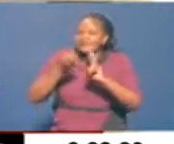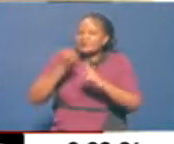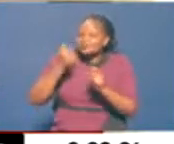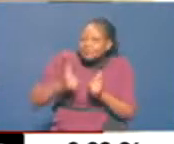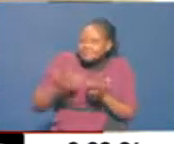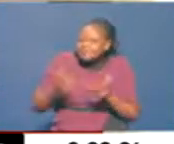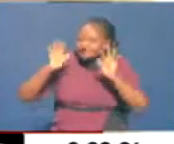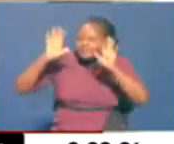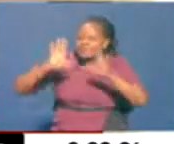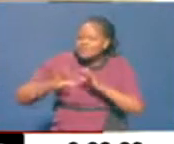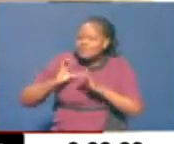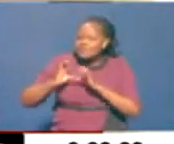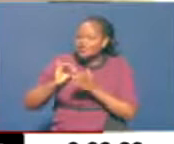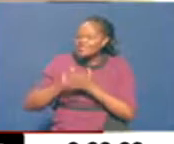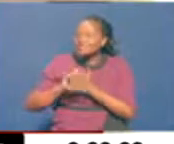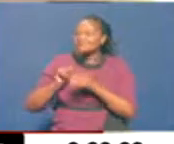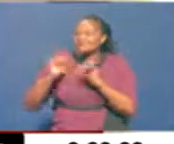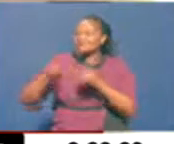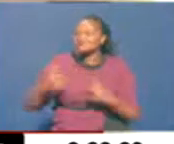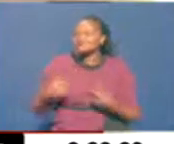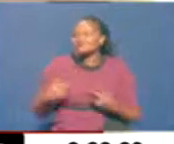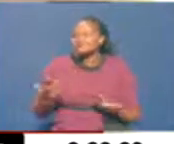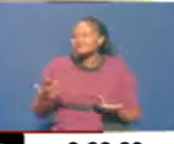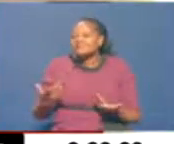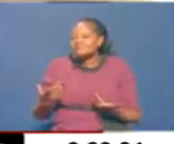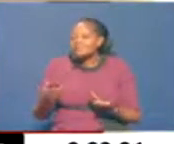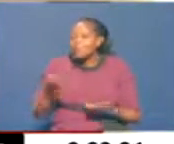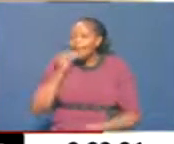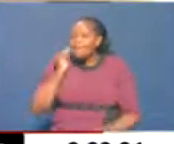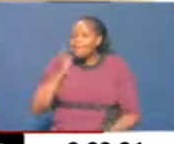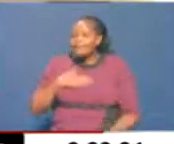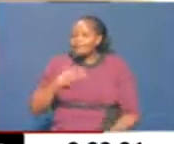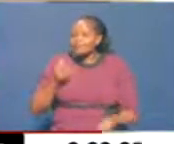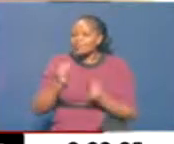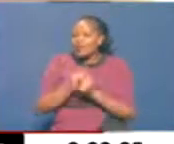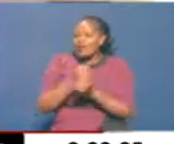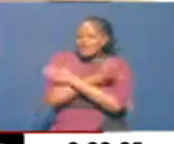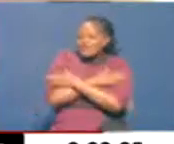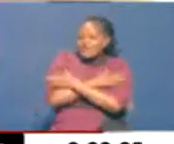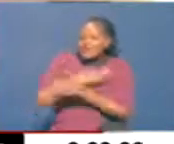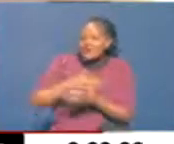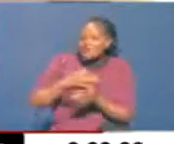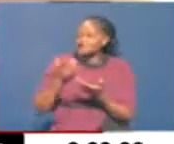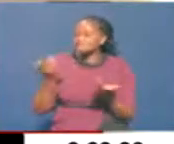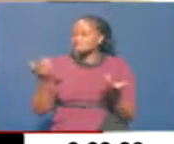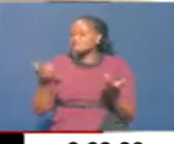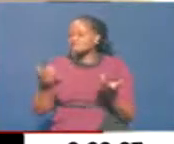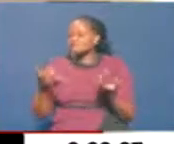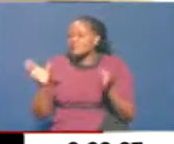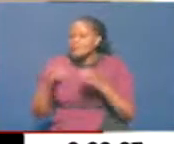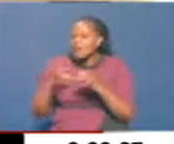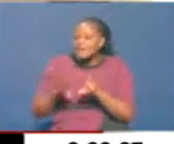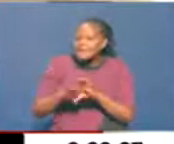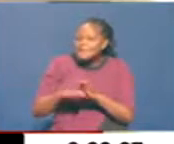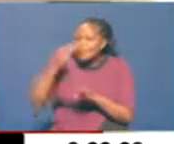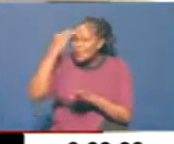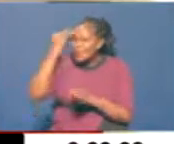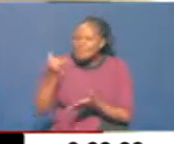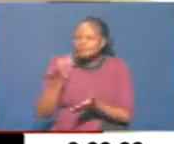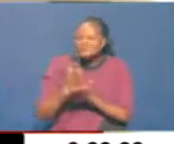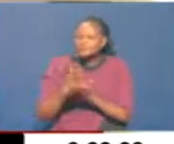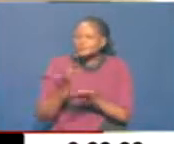important conversations that we need to have in our homes, with our colleagues, with our friends, with our community members, because really at the end of the